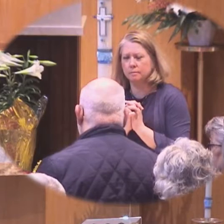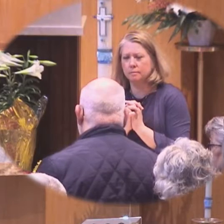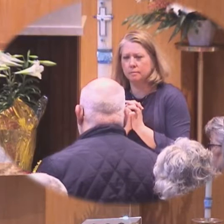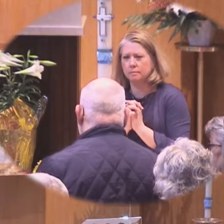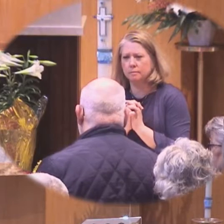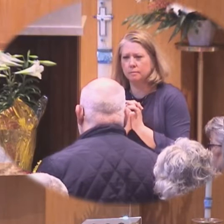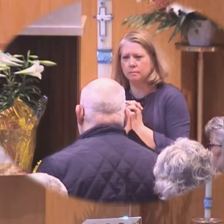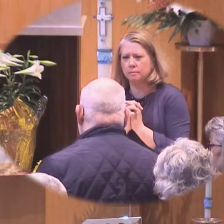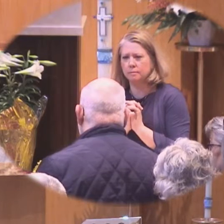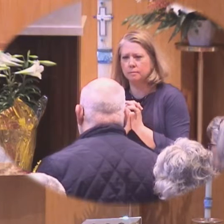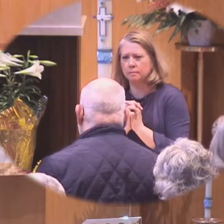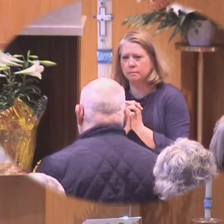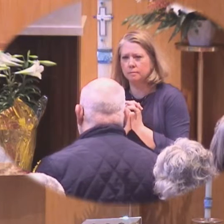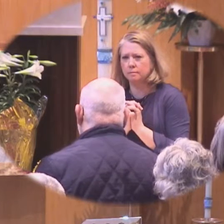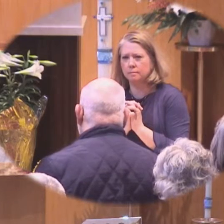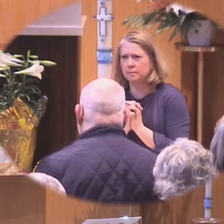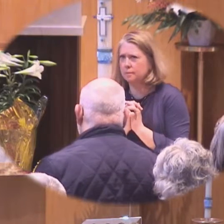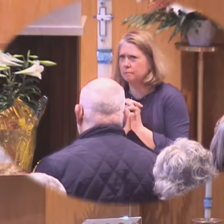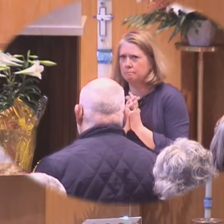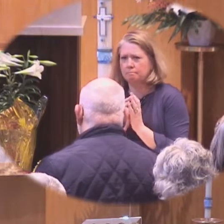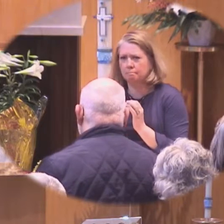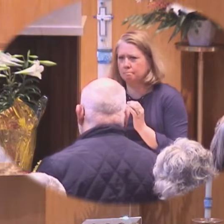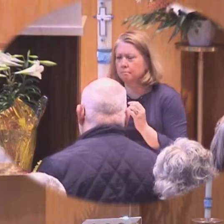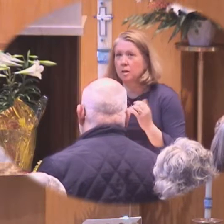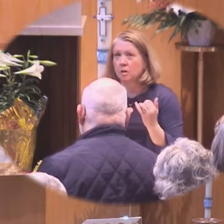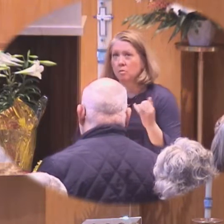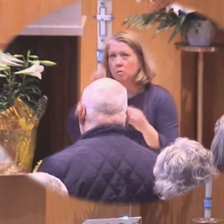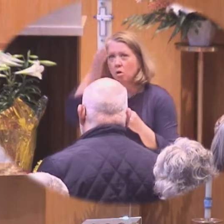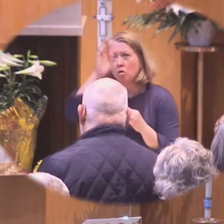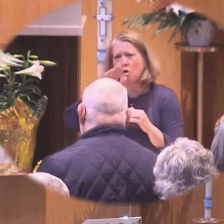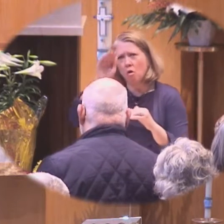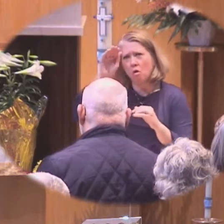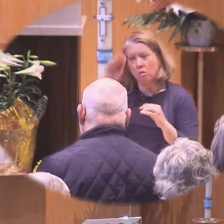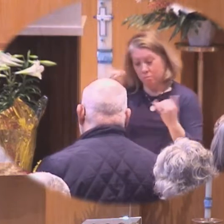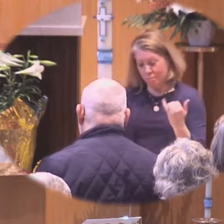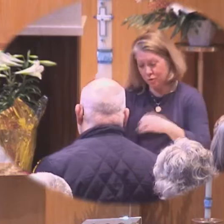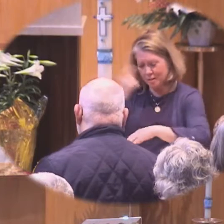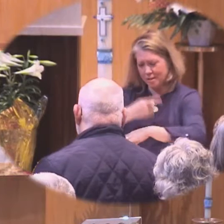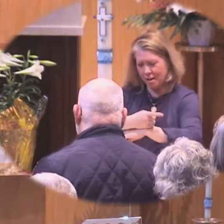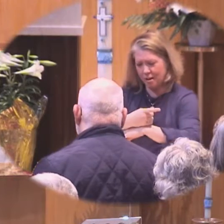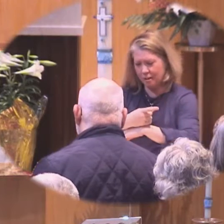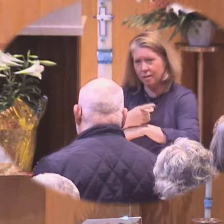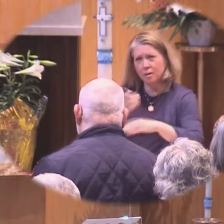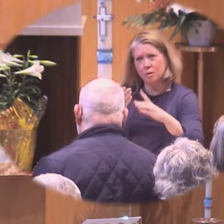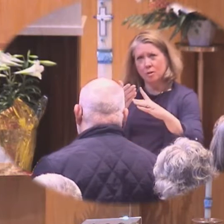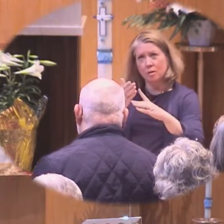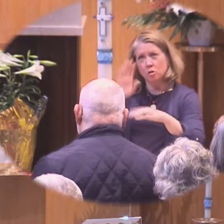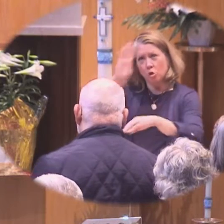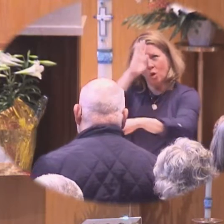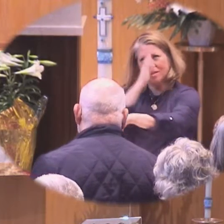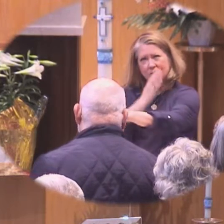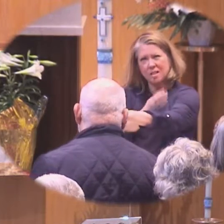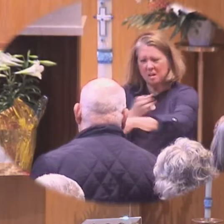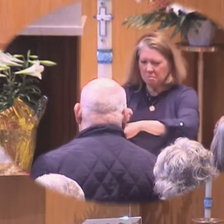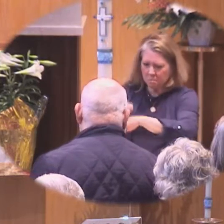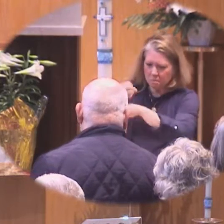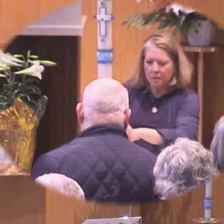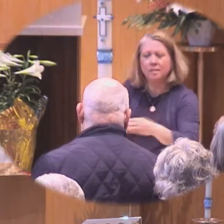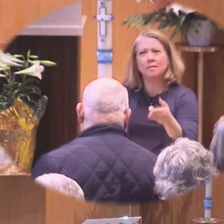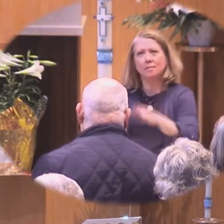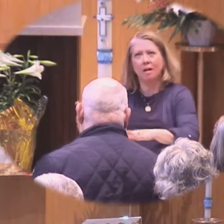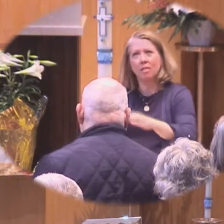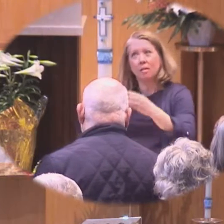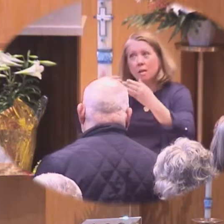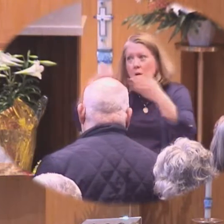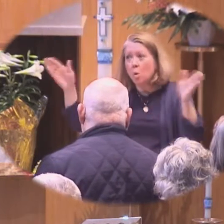O God, who on this day through your only begotten Son have conquered death and unlocked for us the path to